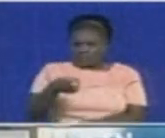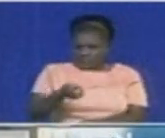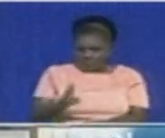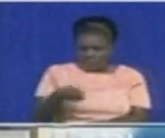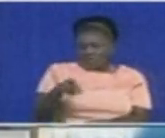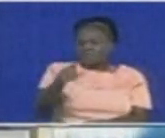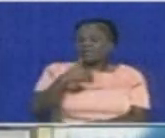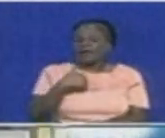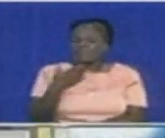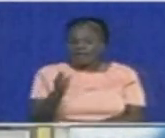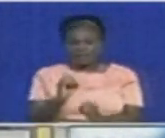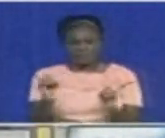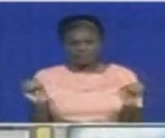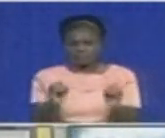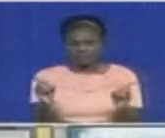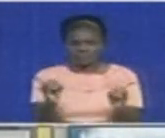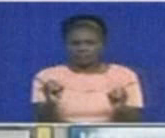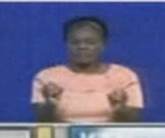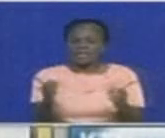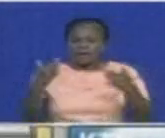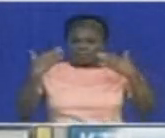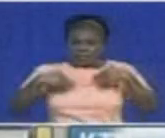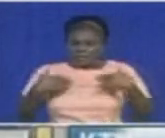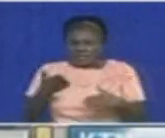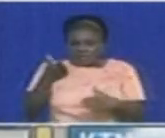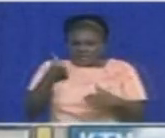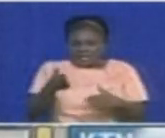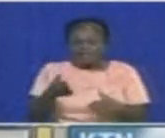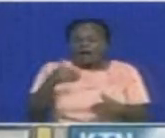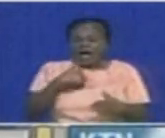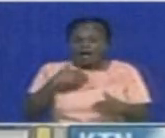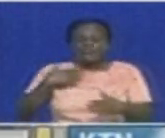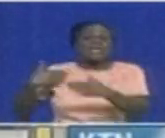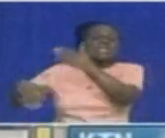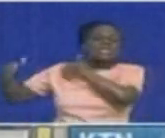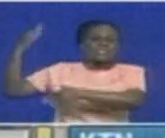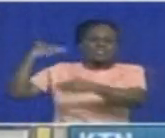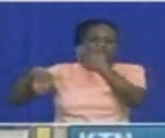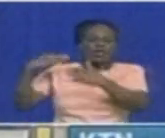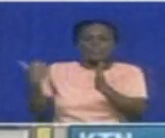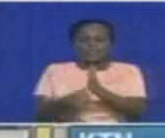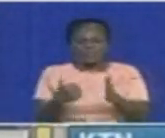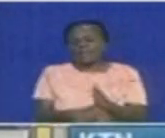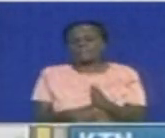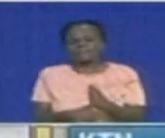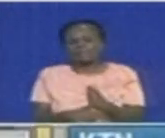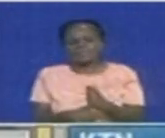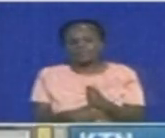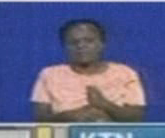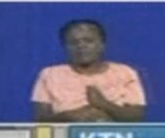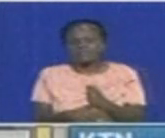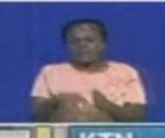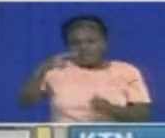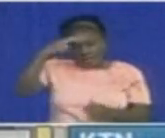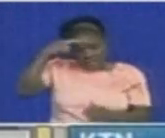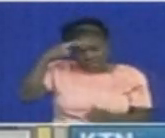beyond Kenya. These people, they are victims of the historical injustices. But this one, they have